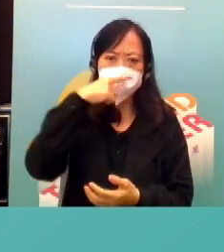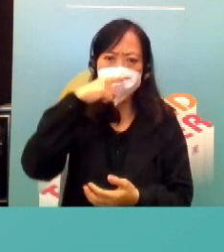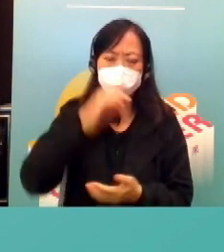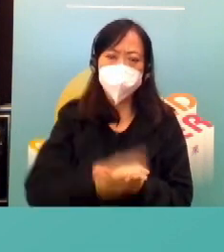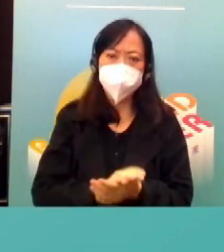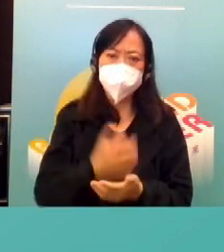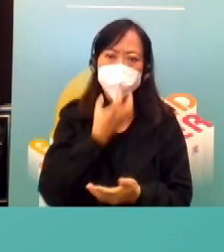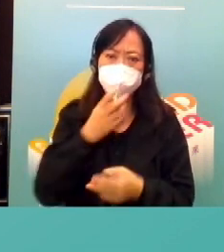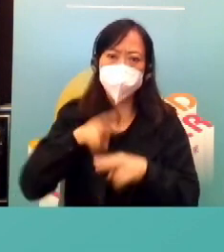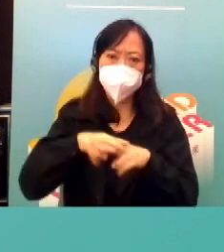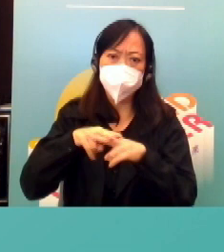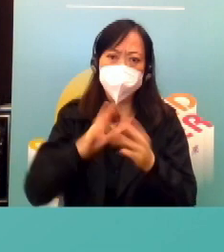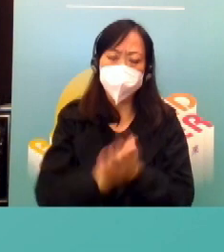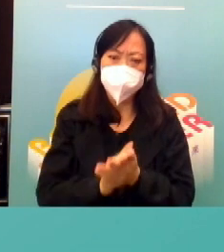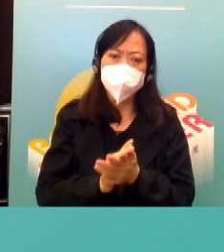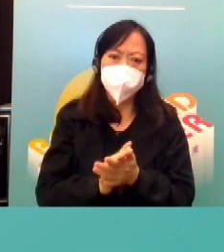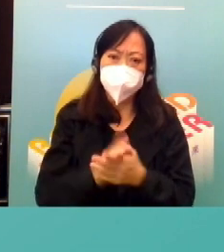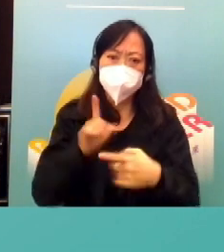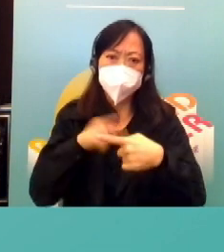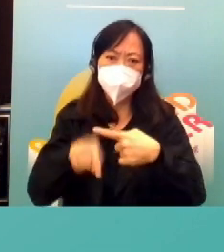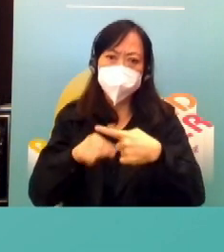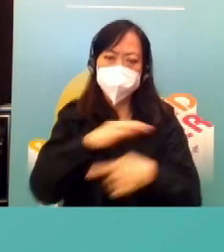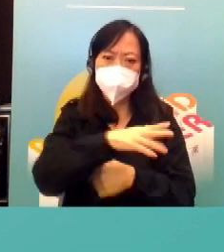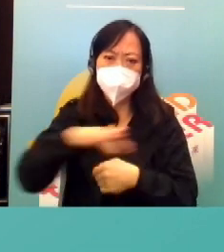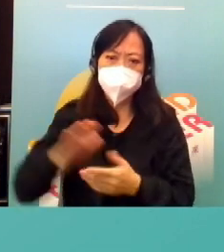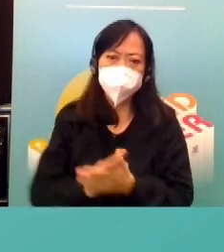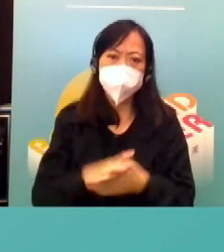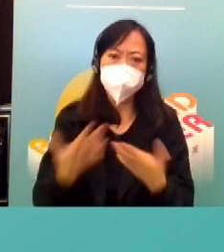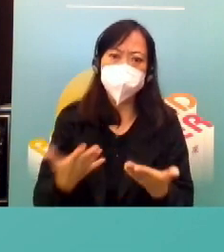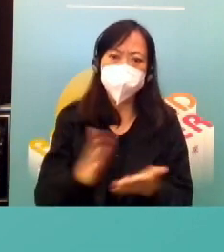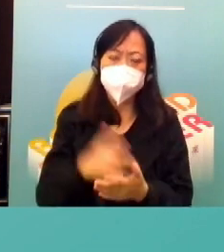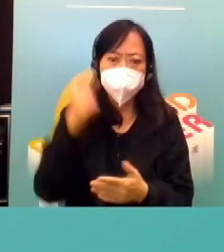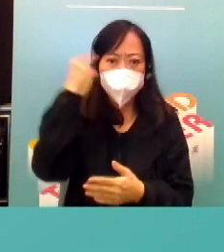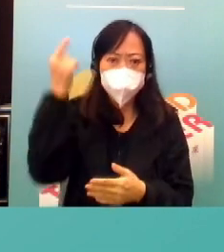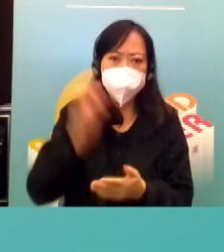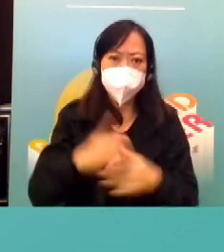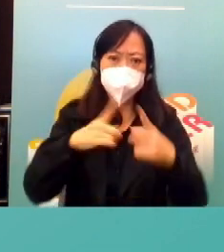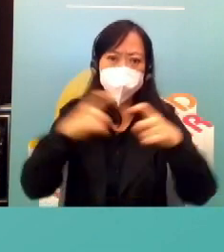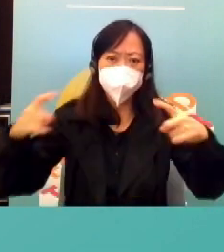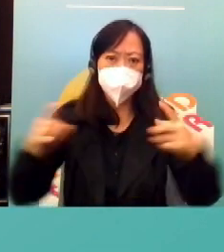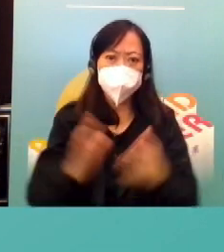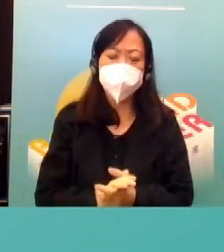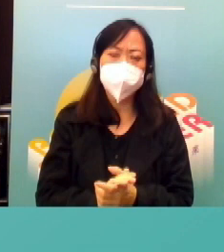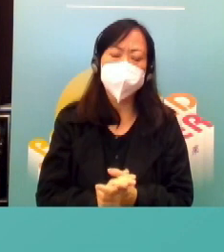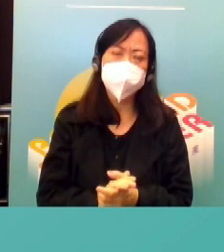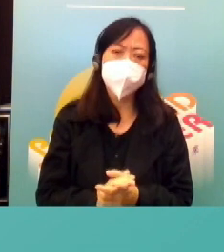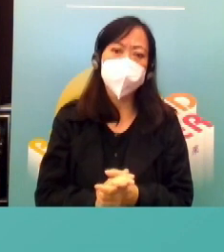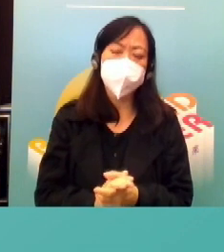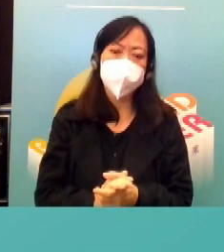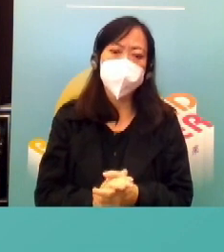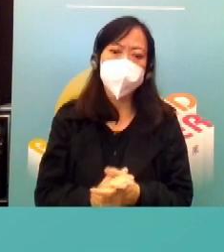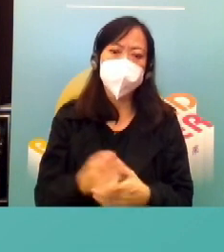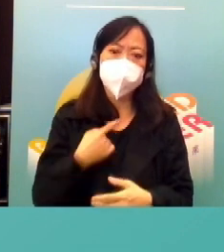many of us talk about smart city, all kinds of higher living quality. We need more electricity. And so you notice